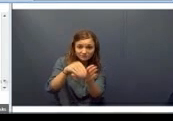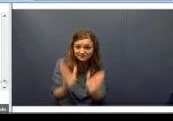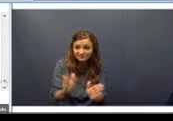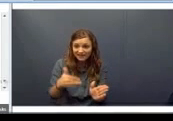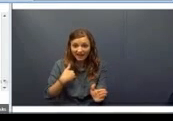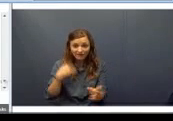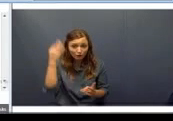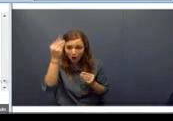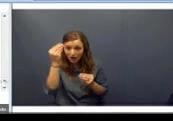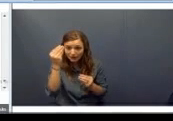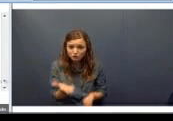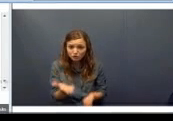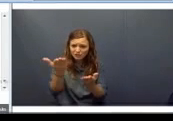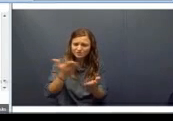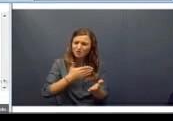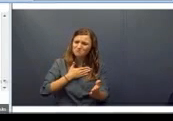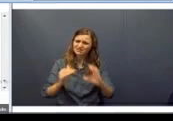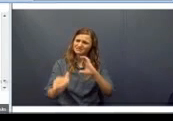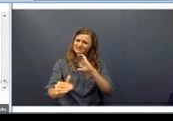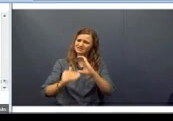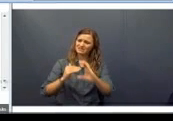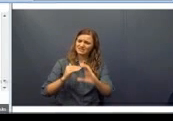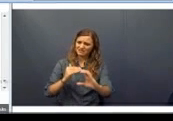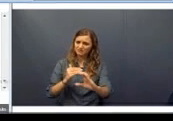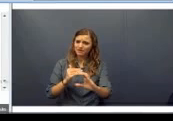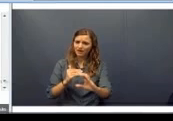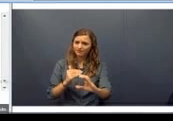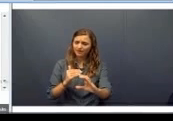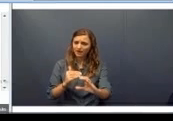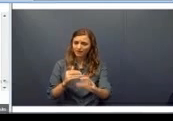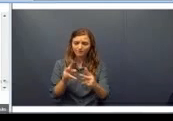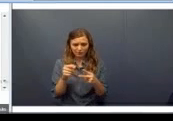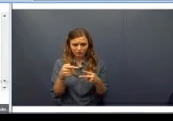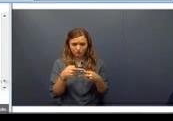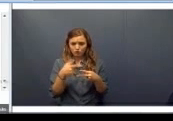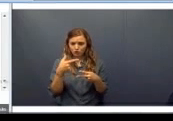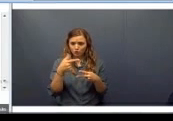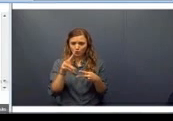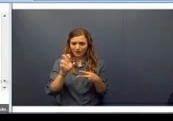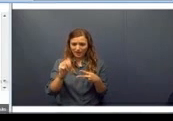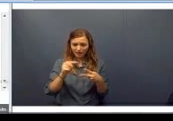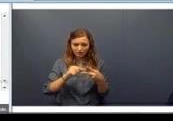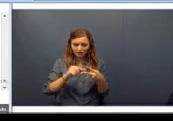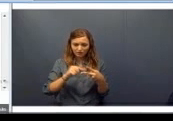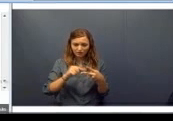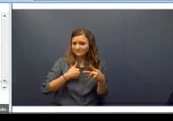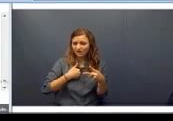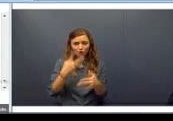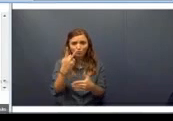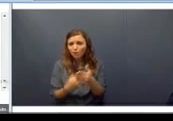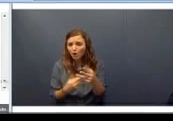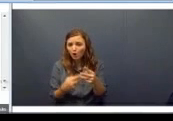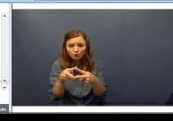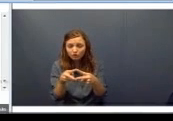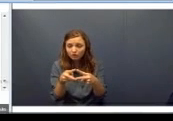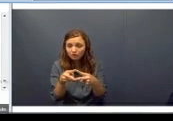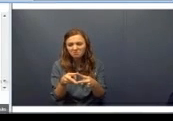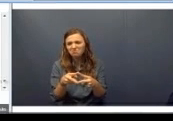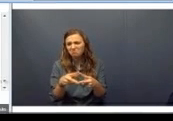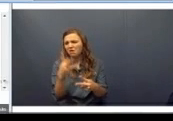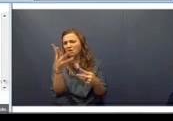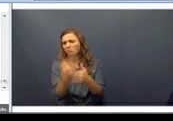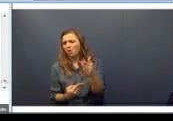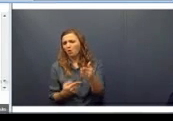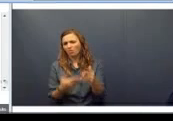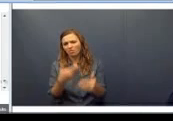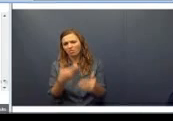participants have some thoughts or suggestions, please email those to either Gwen or myself or both